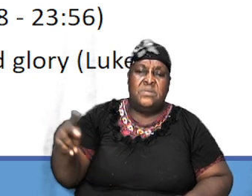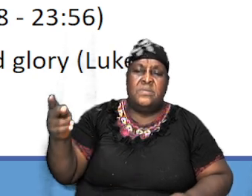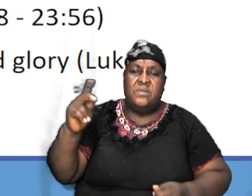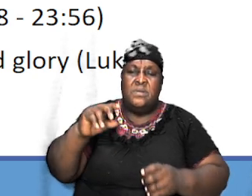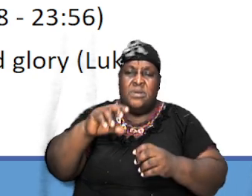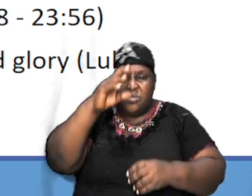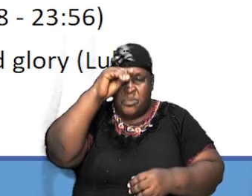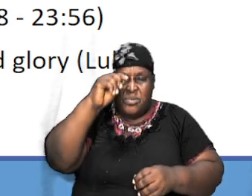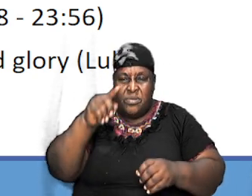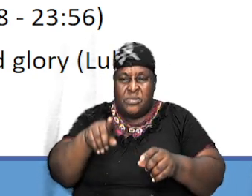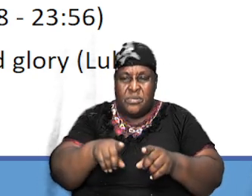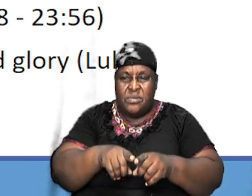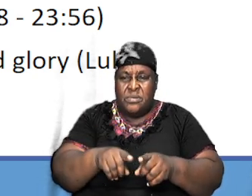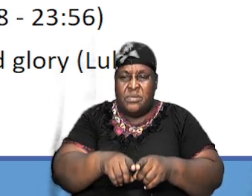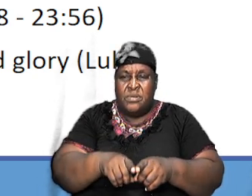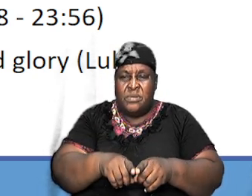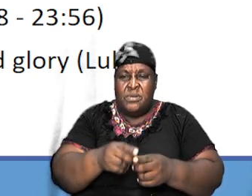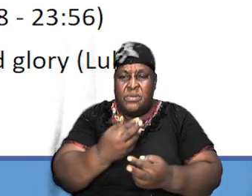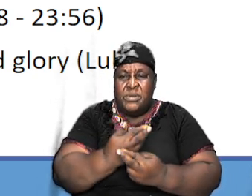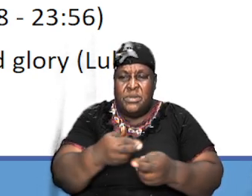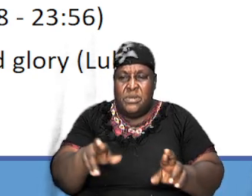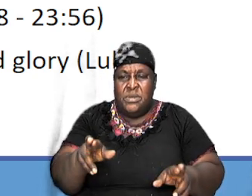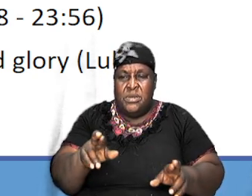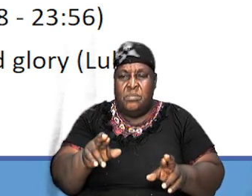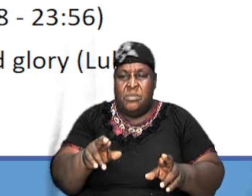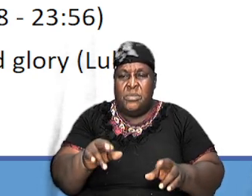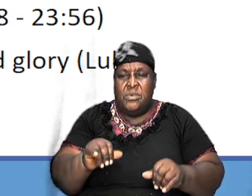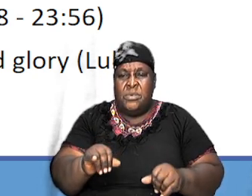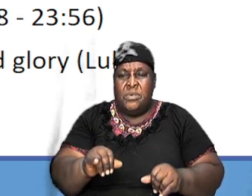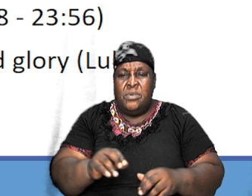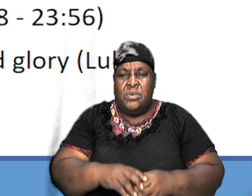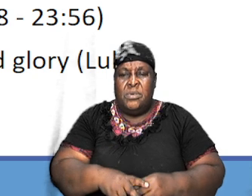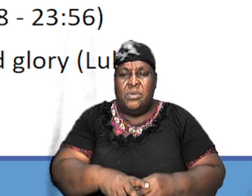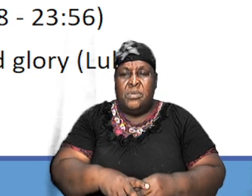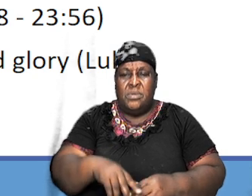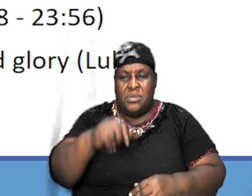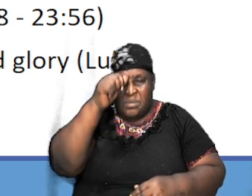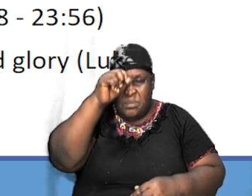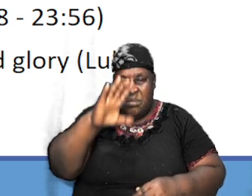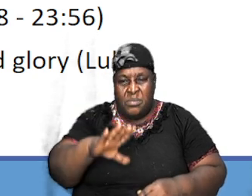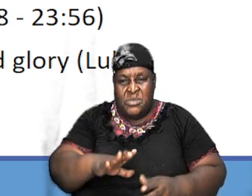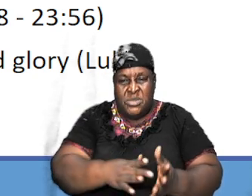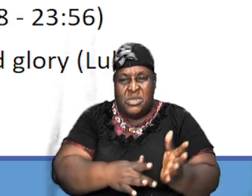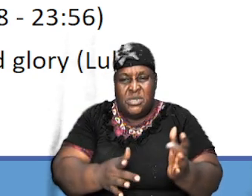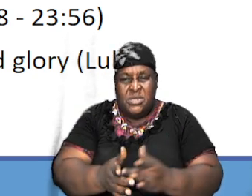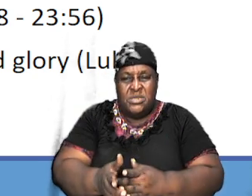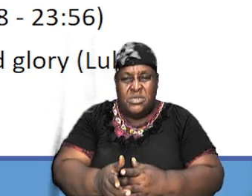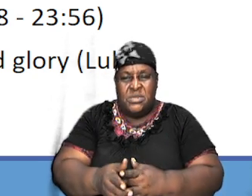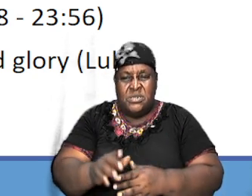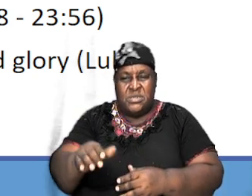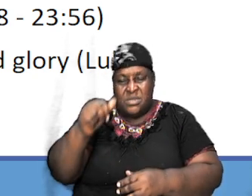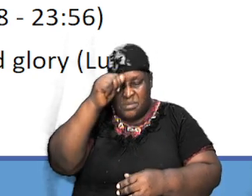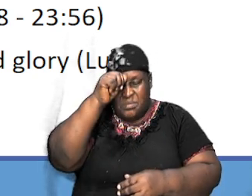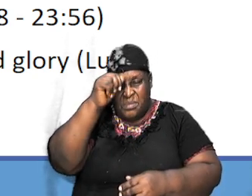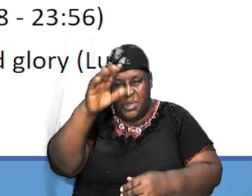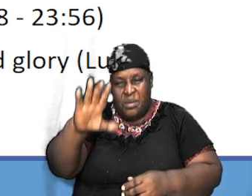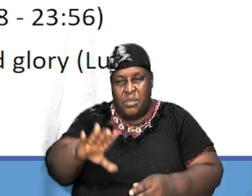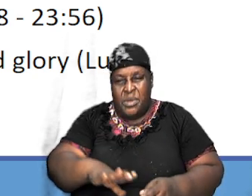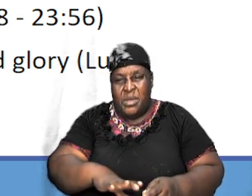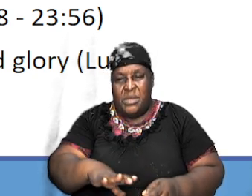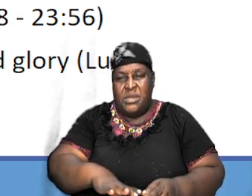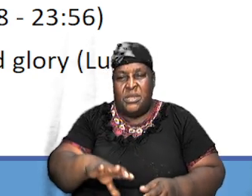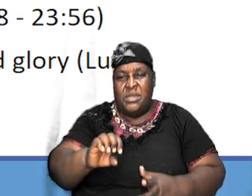to 23. The man still as a man in resurrection. So he was a man even in